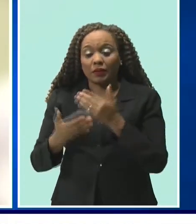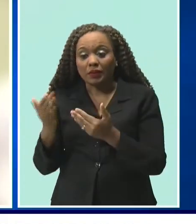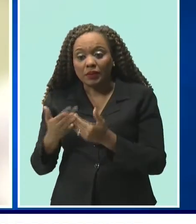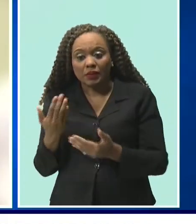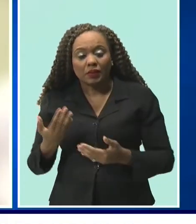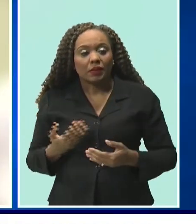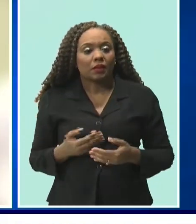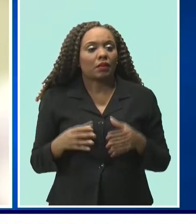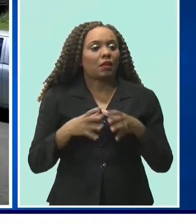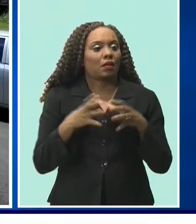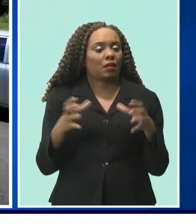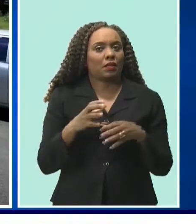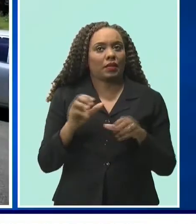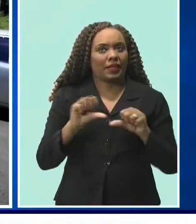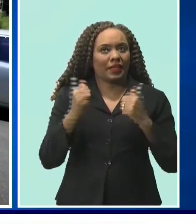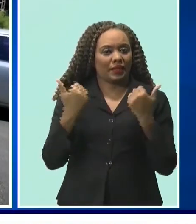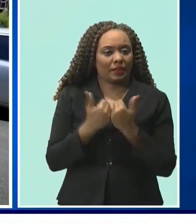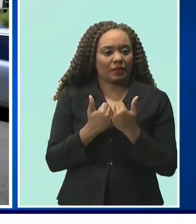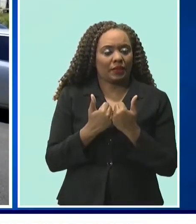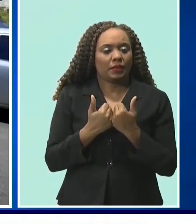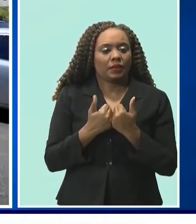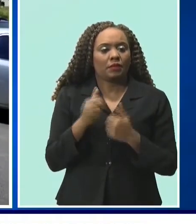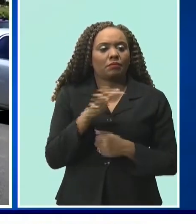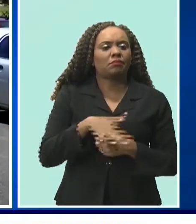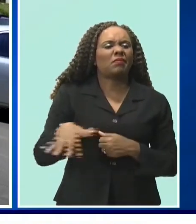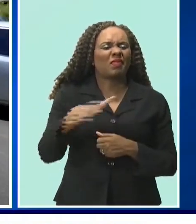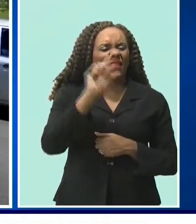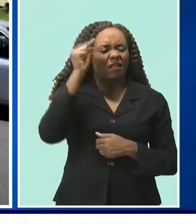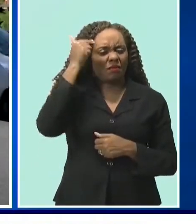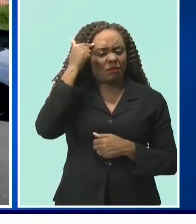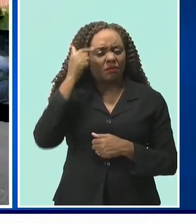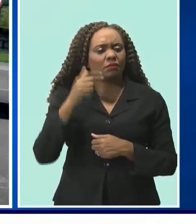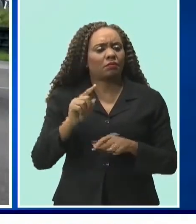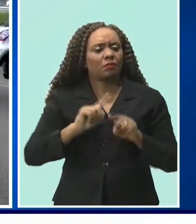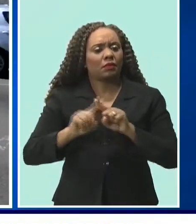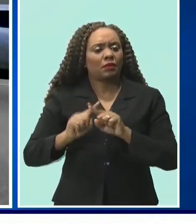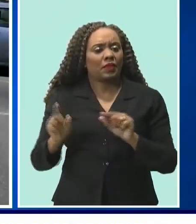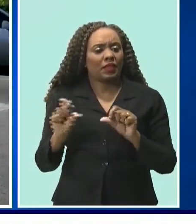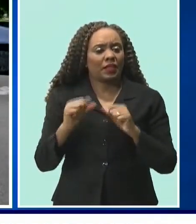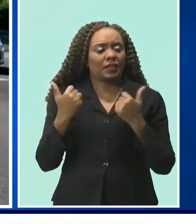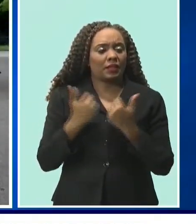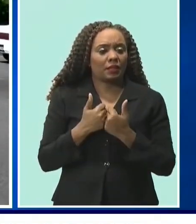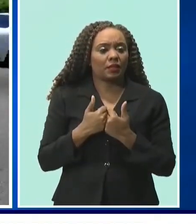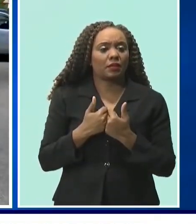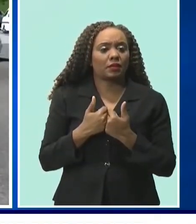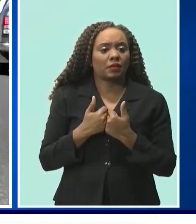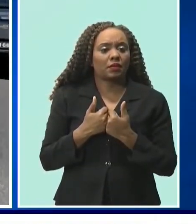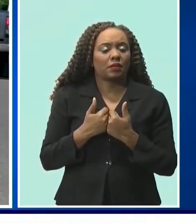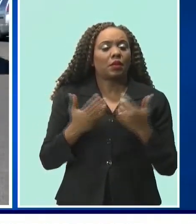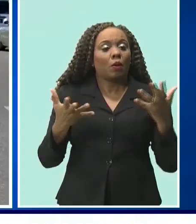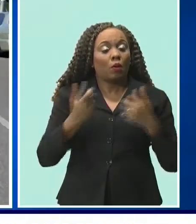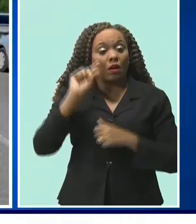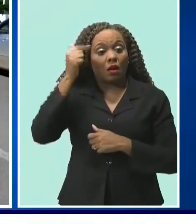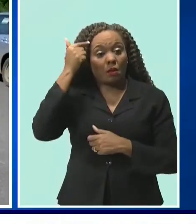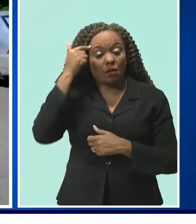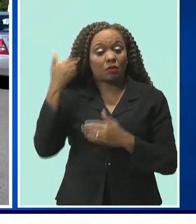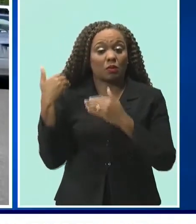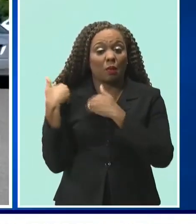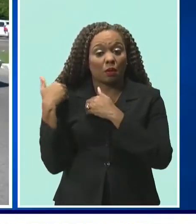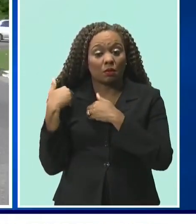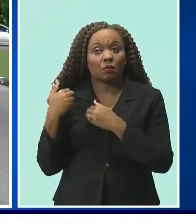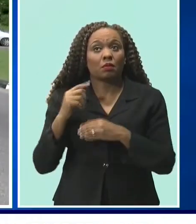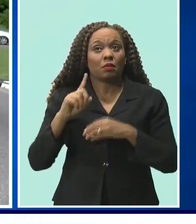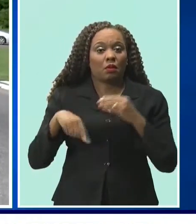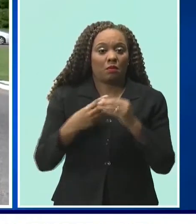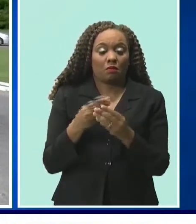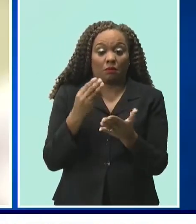funding agencies, not just in this ministry but across government, is requiring the government to be more accountable in terms of the facilities that are being